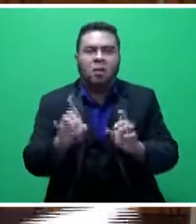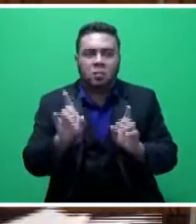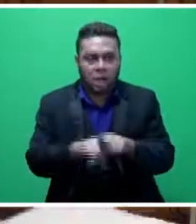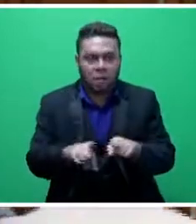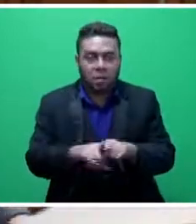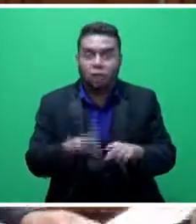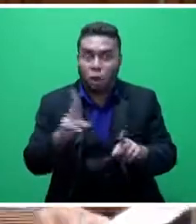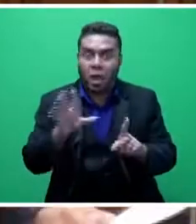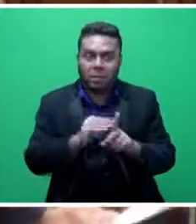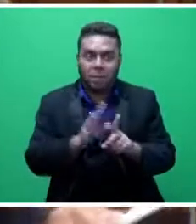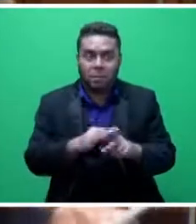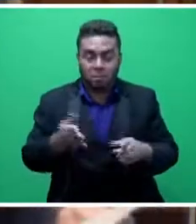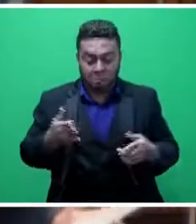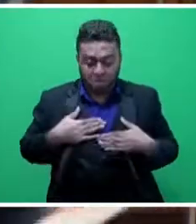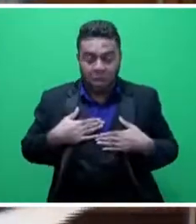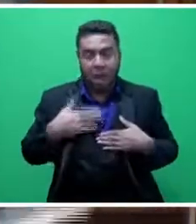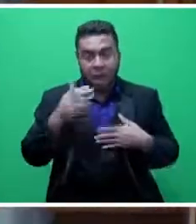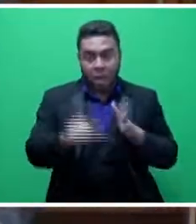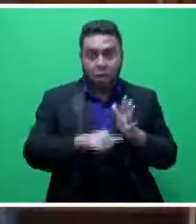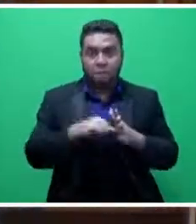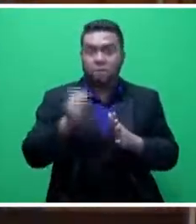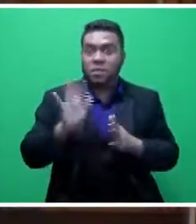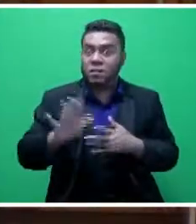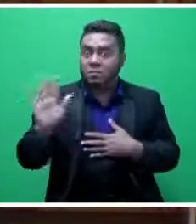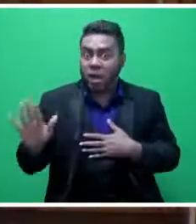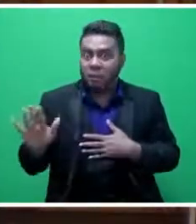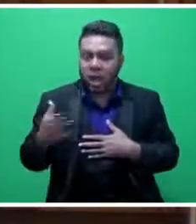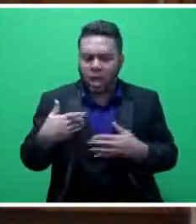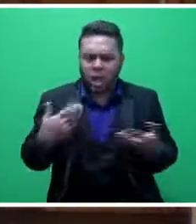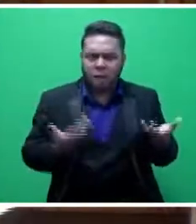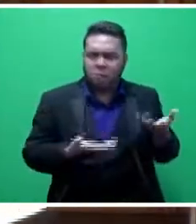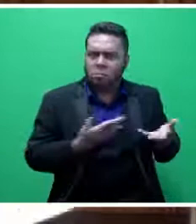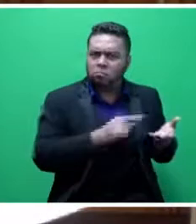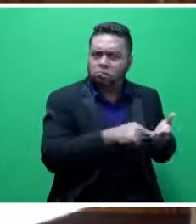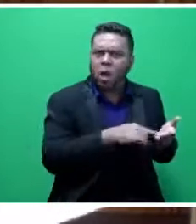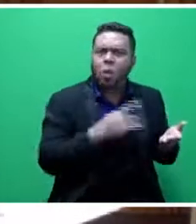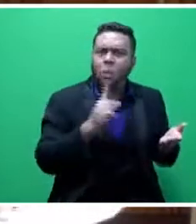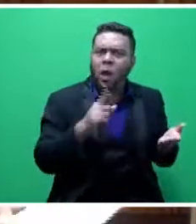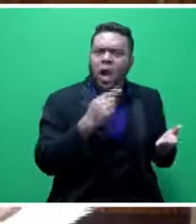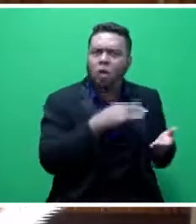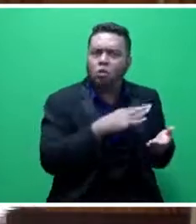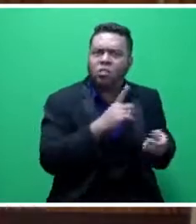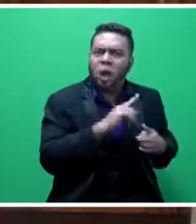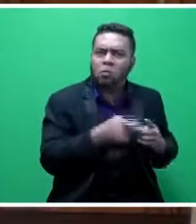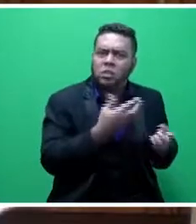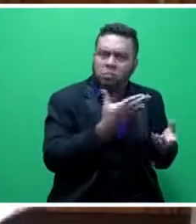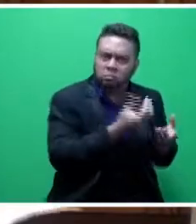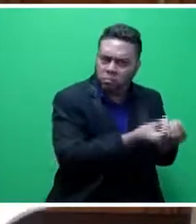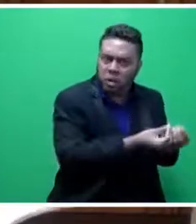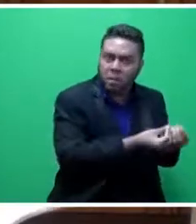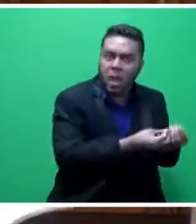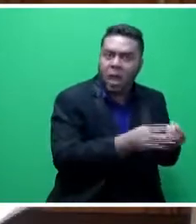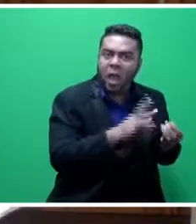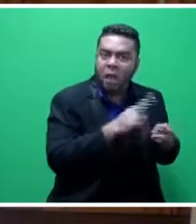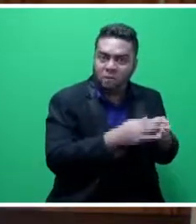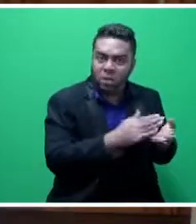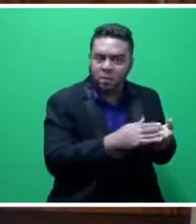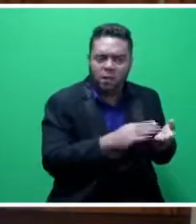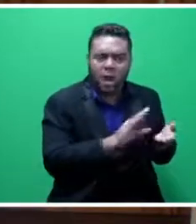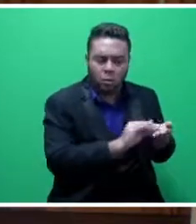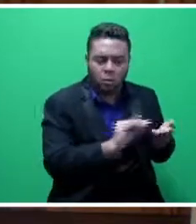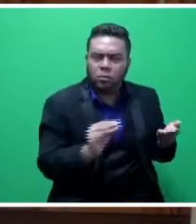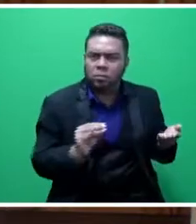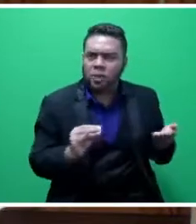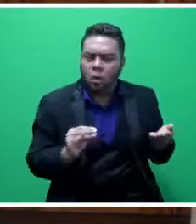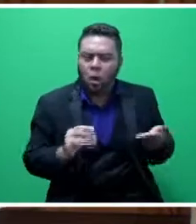give an example. So if I turn 55, I have a balance of 100K in my FNPF account. I decide to then purchase a single